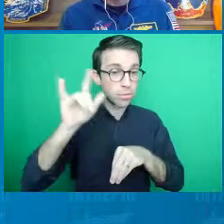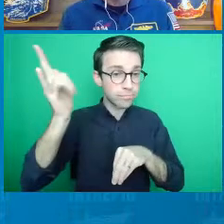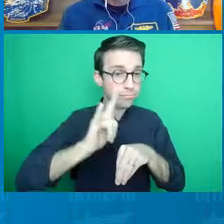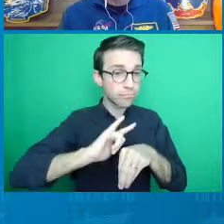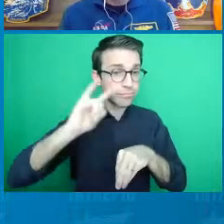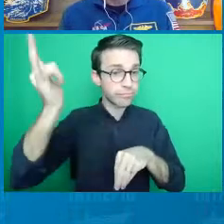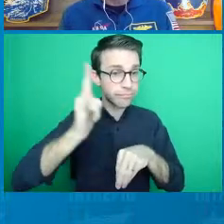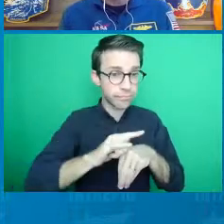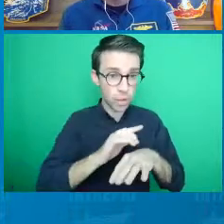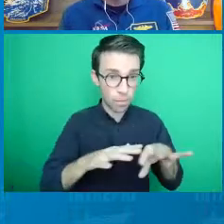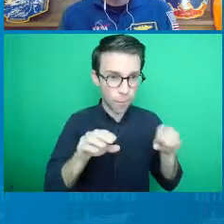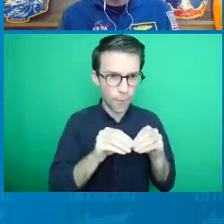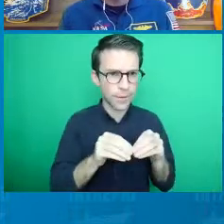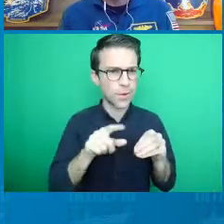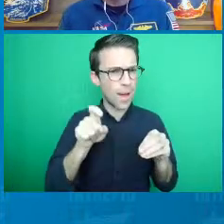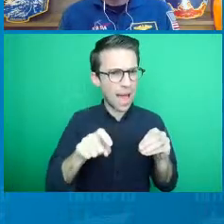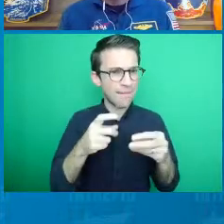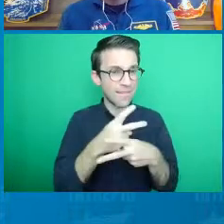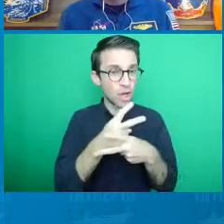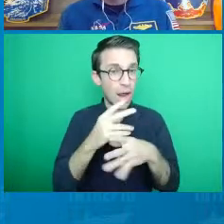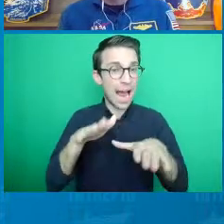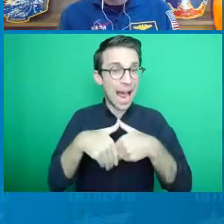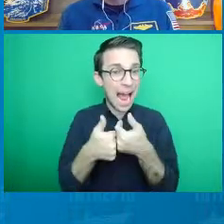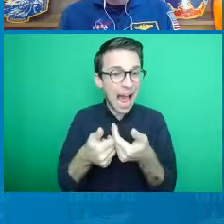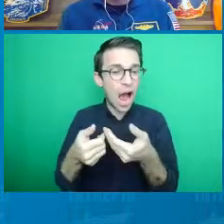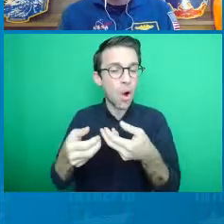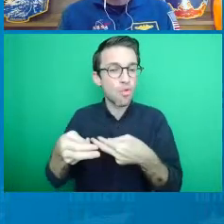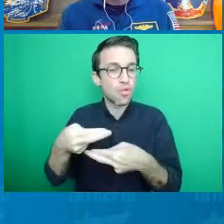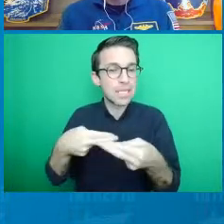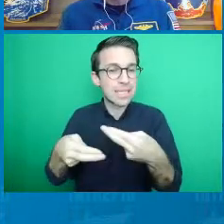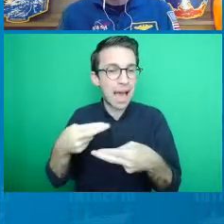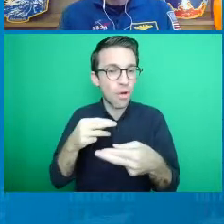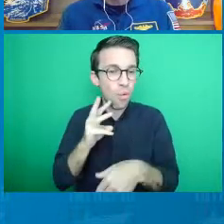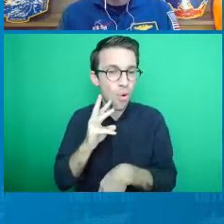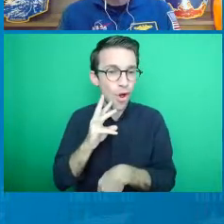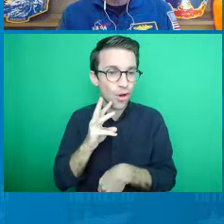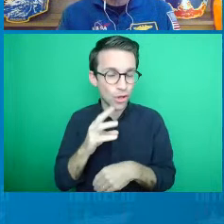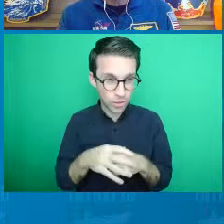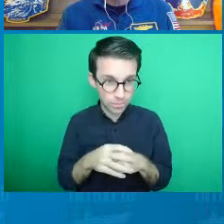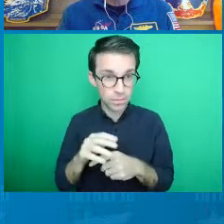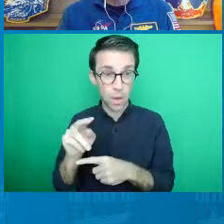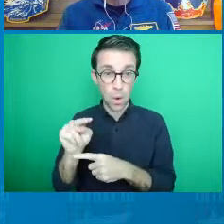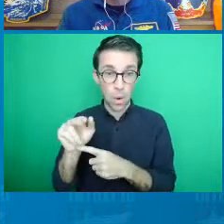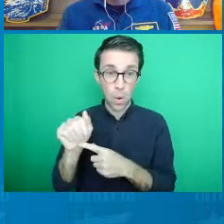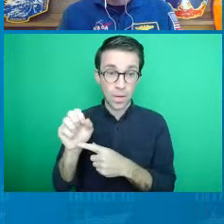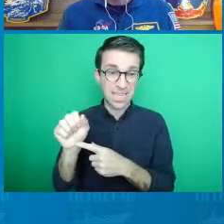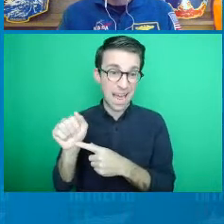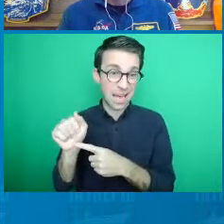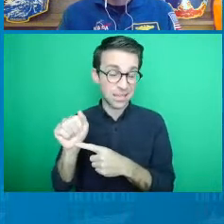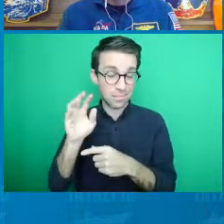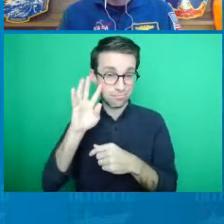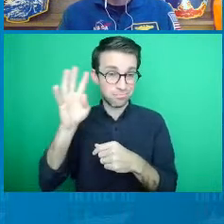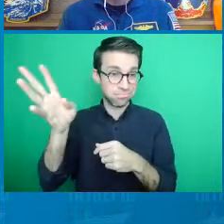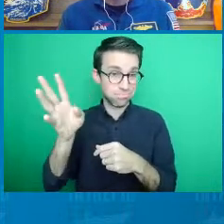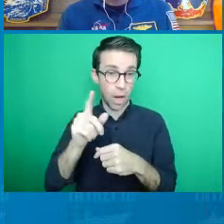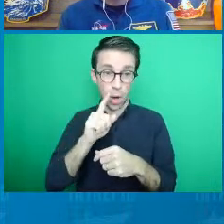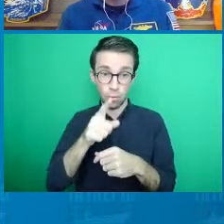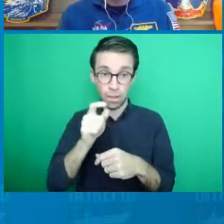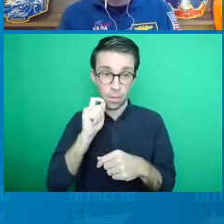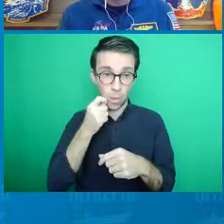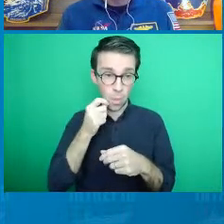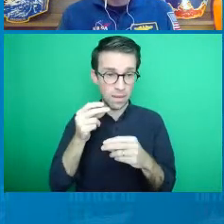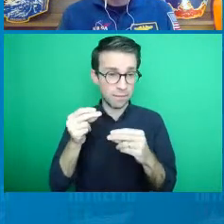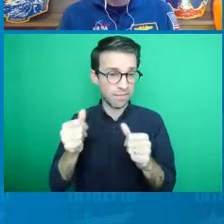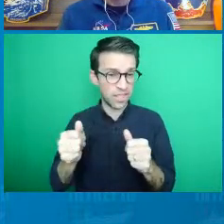of water. We had to find a way to recycle it. And so NASA developed this incredibly efficient, very